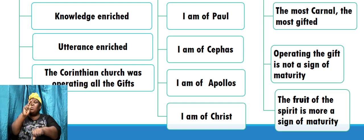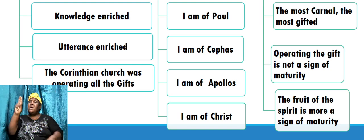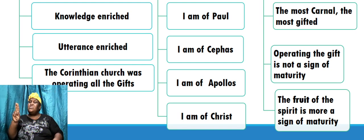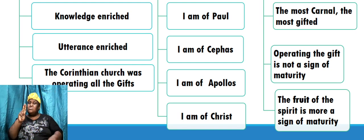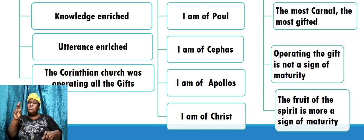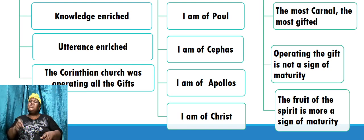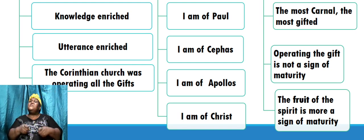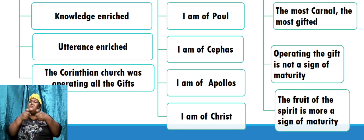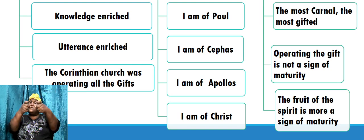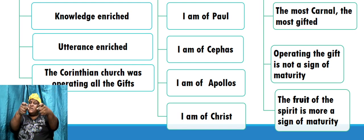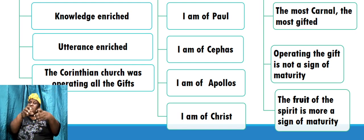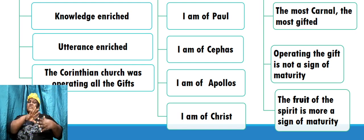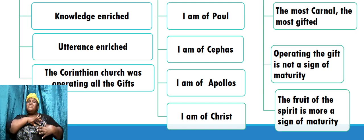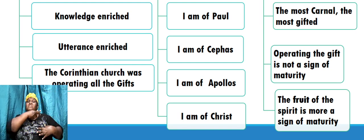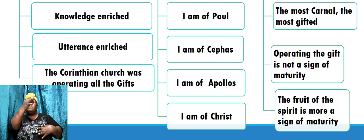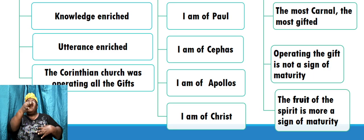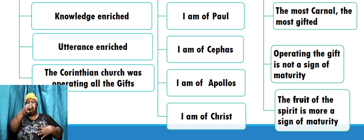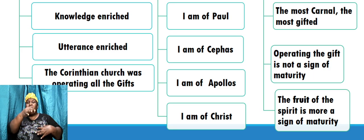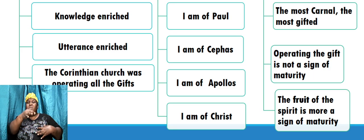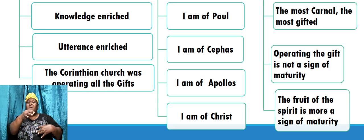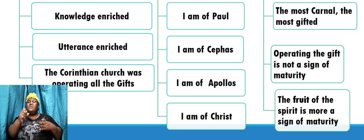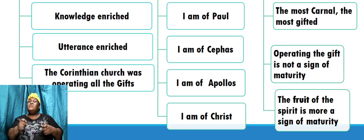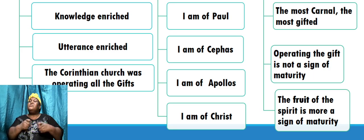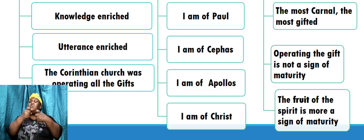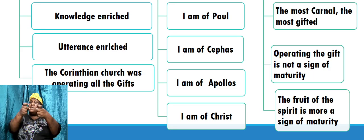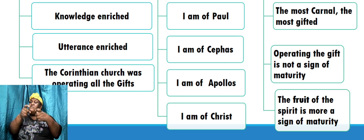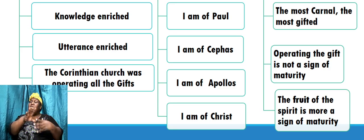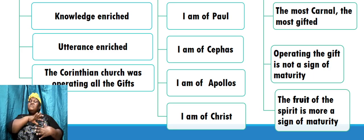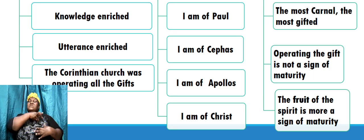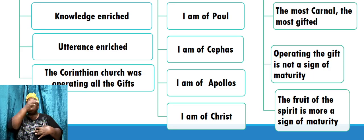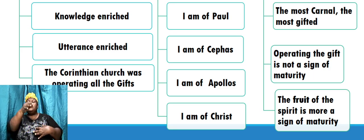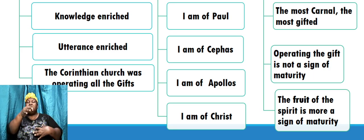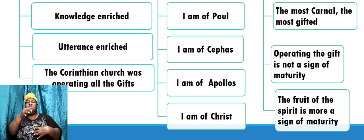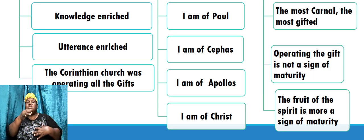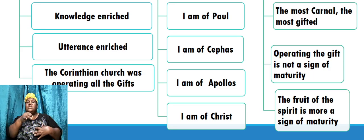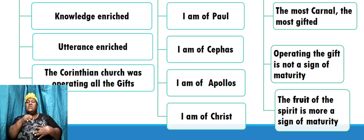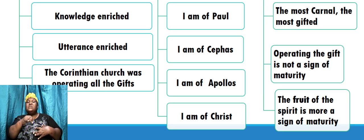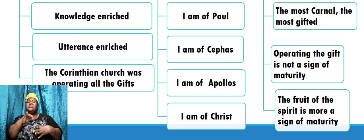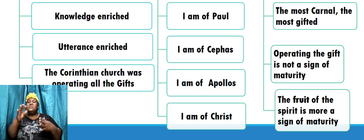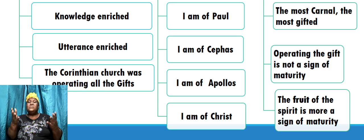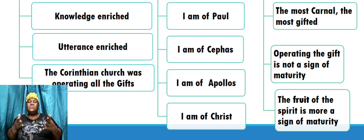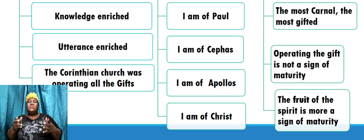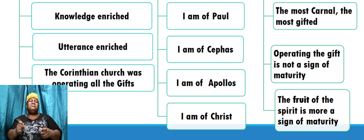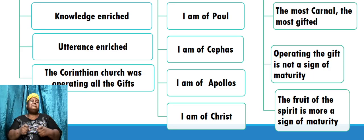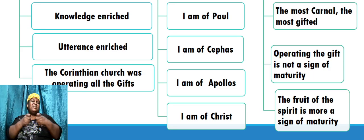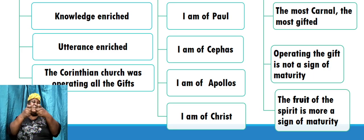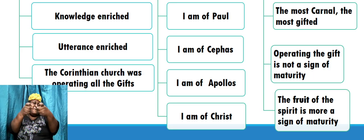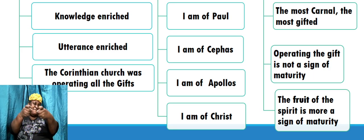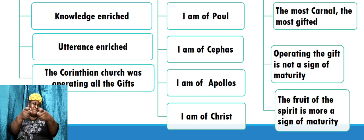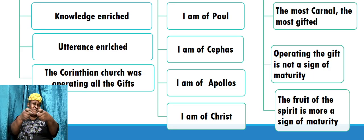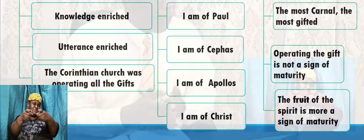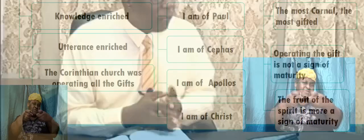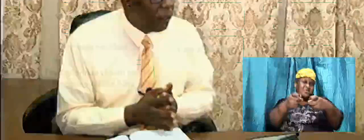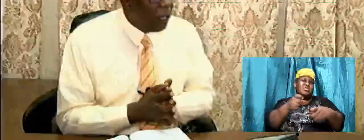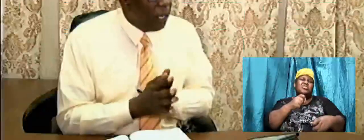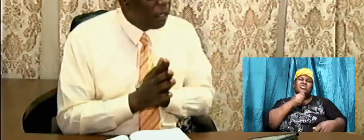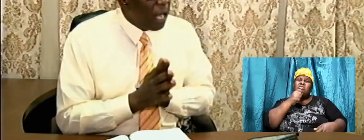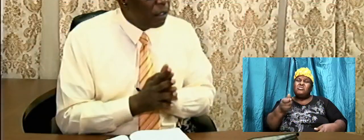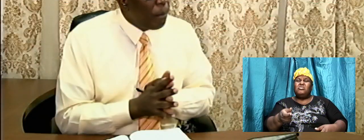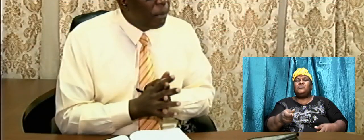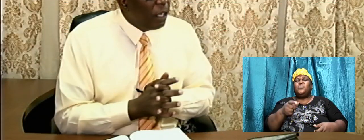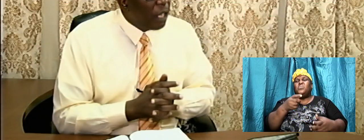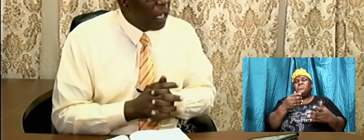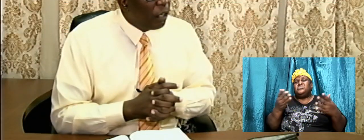Spirit. Because the gifts of the Spirit is exactly what it is said. It is a gift. It is not earned. It's